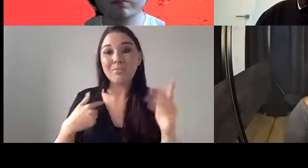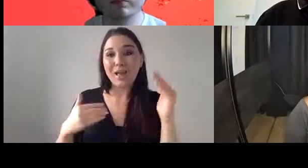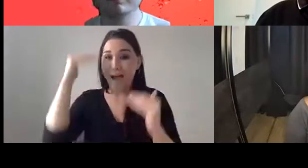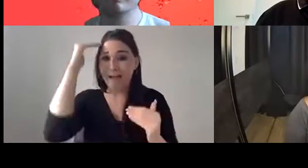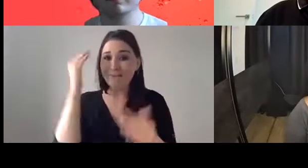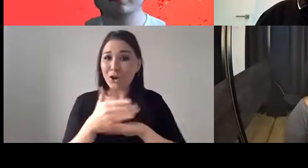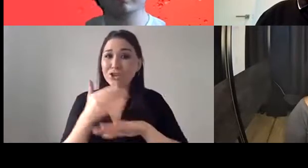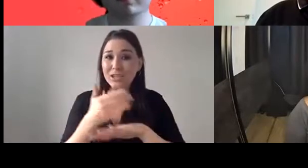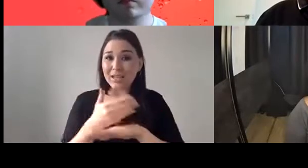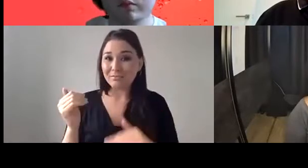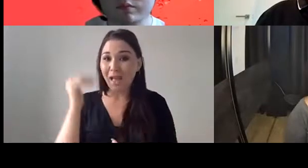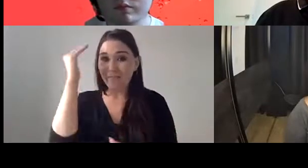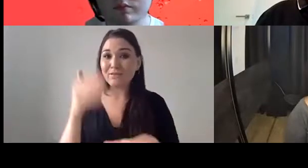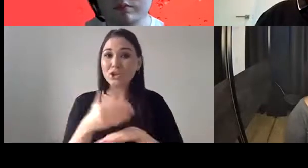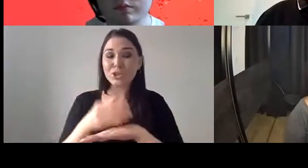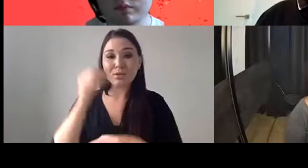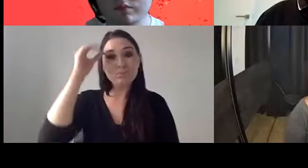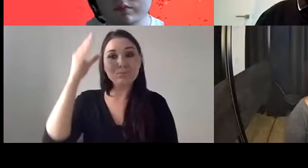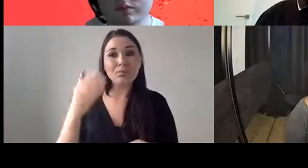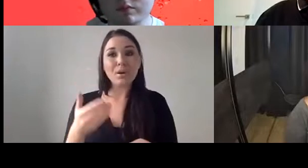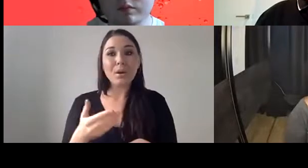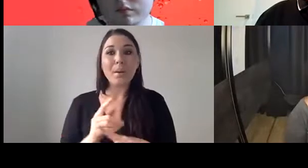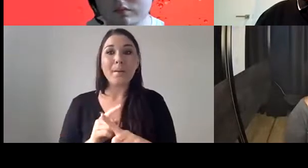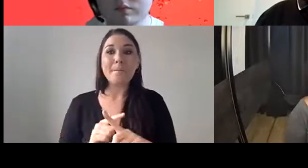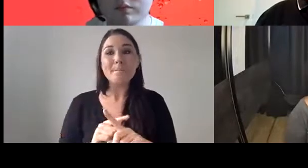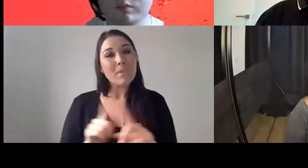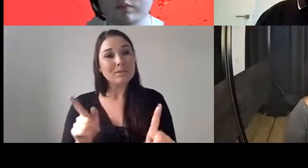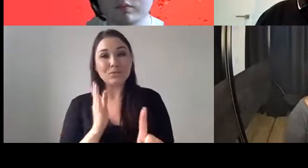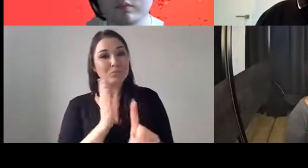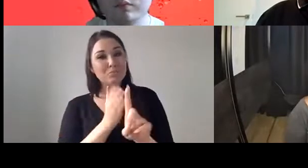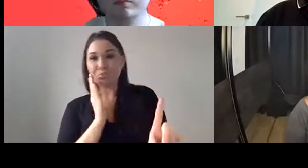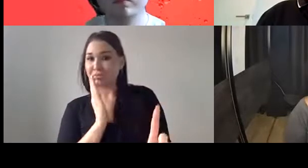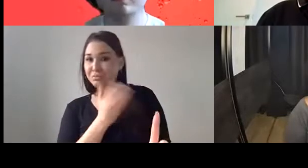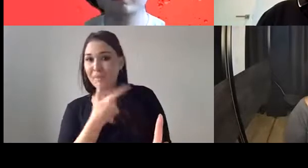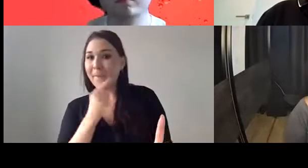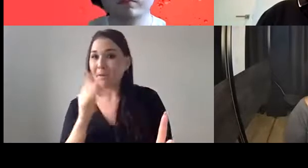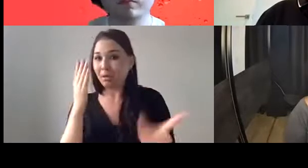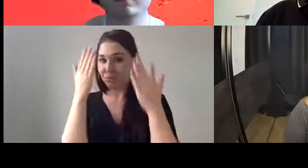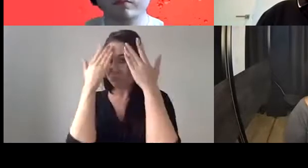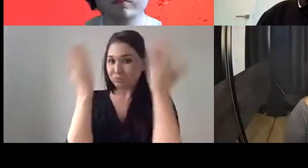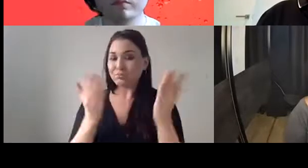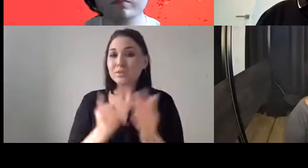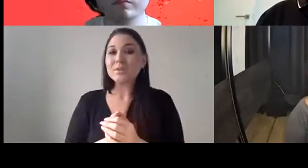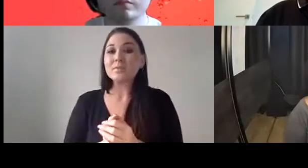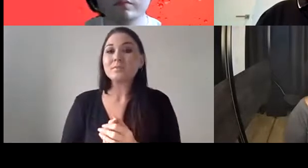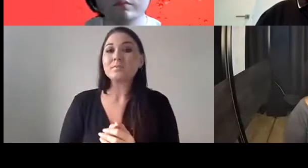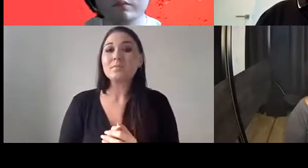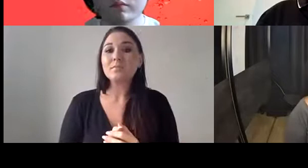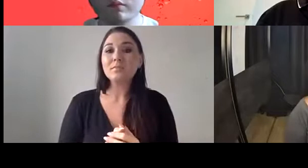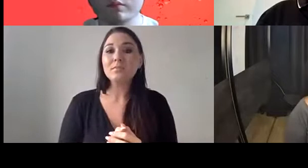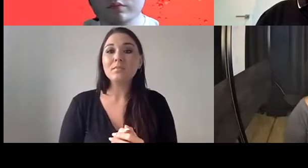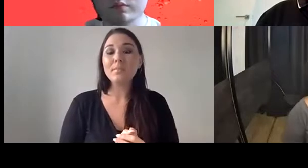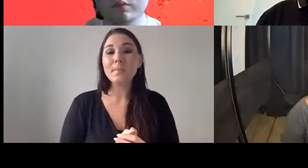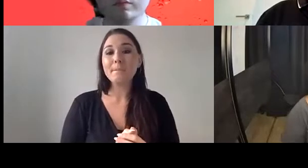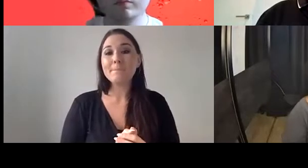not something that I think is really apparent, but it's something I put out there, and I really don't have any qualms about that.